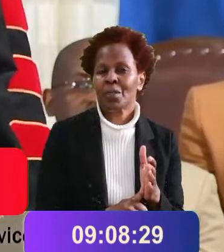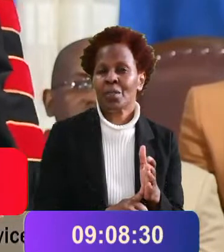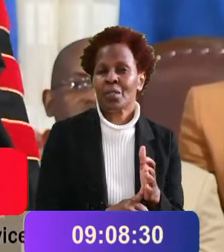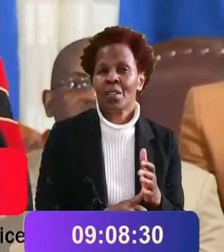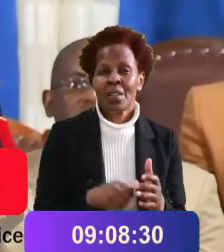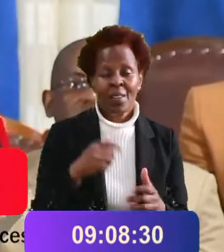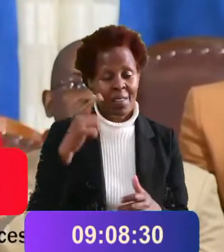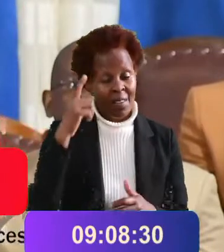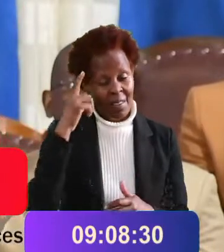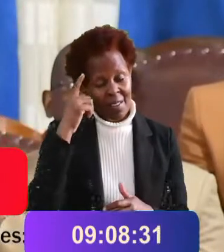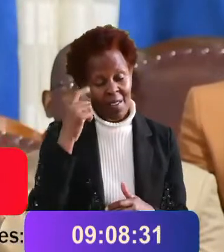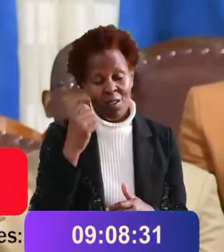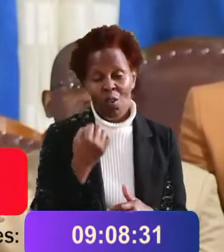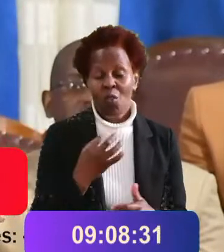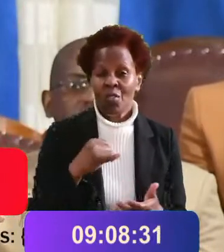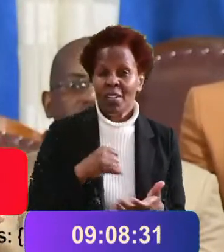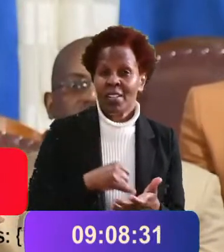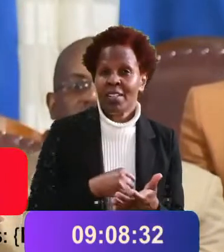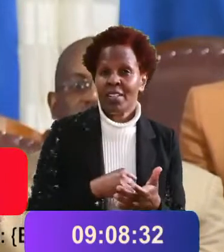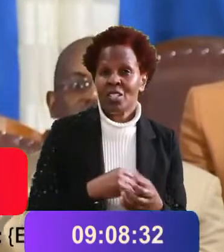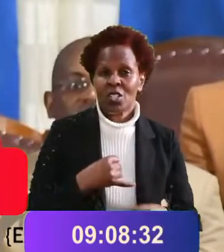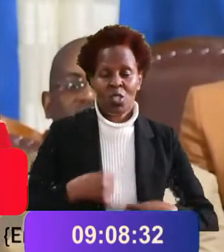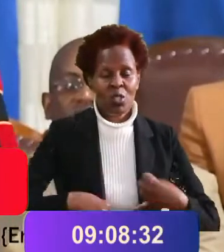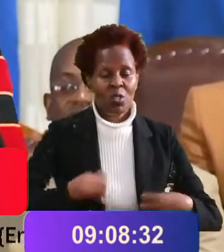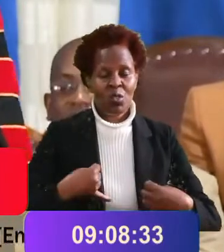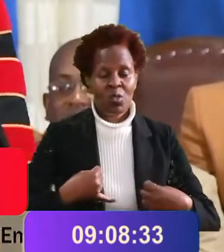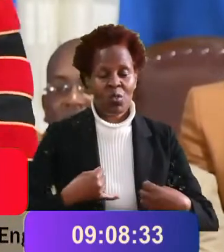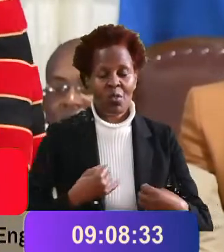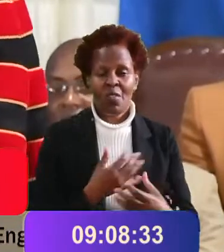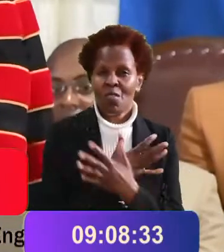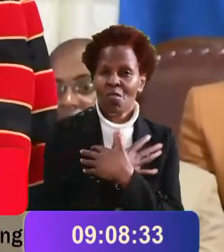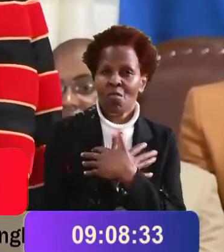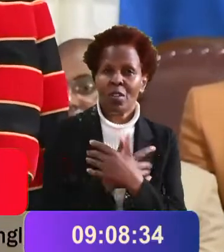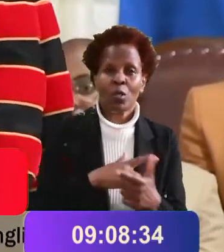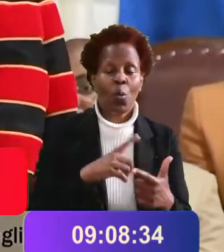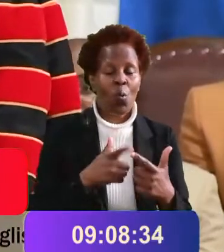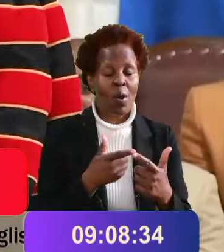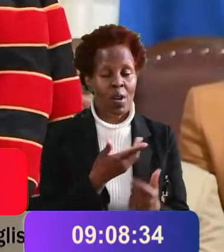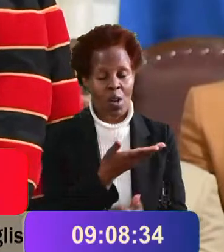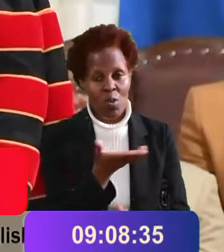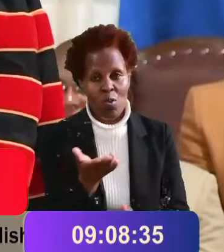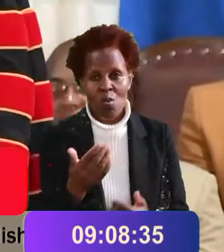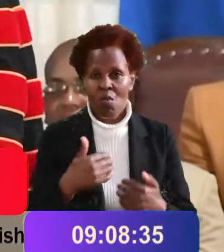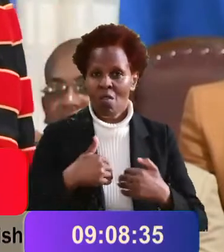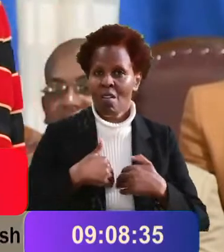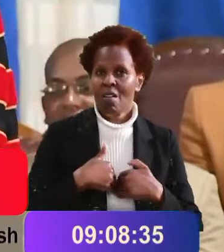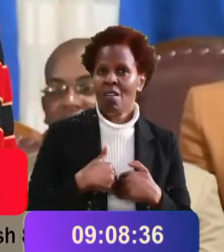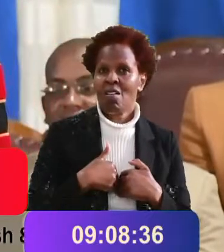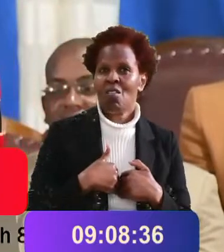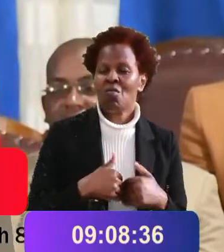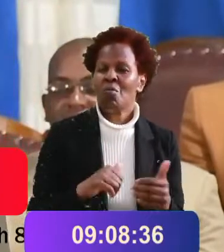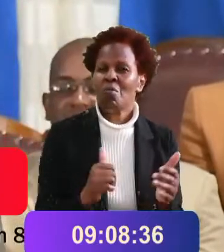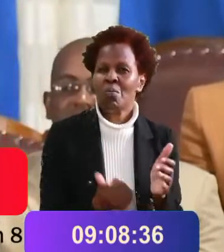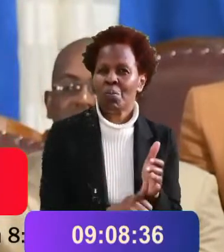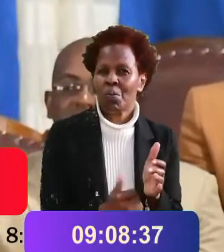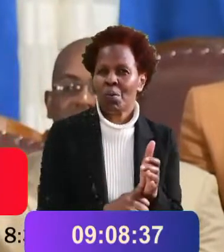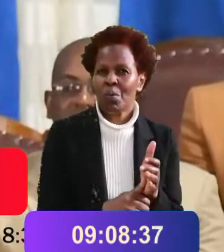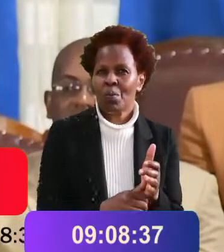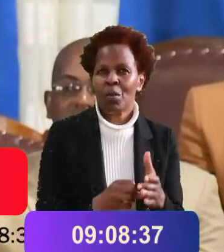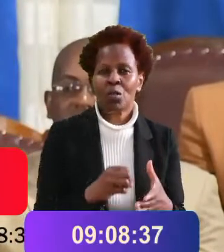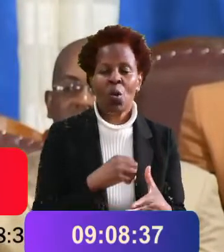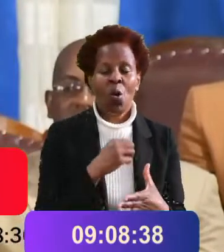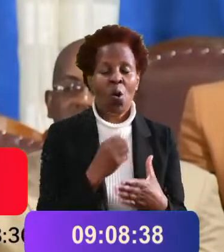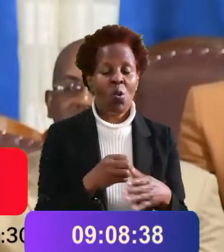Consider it pure joy, my brothers and sisters, when you face trials of